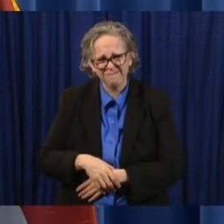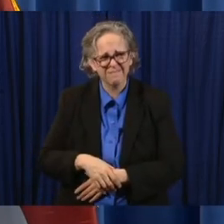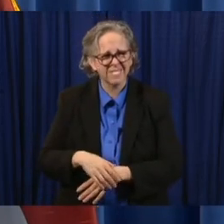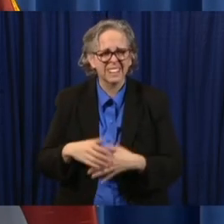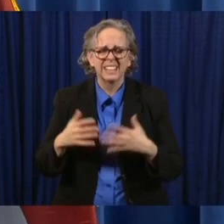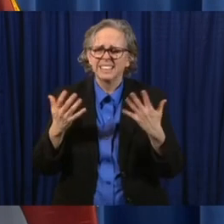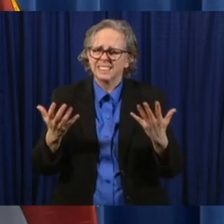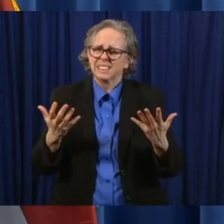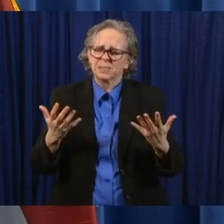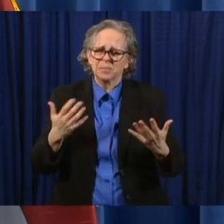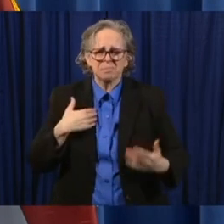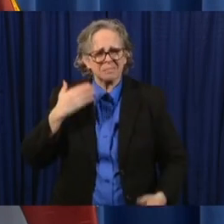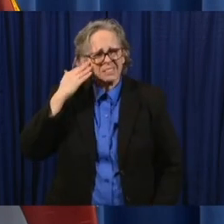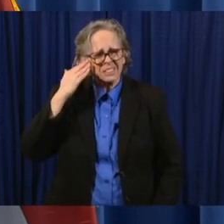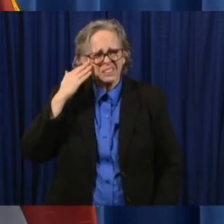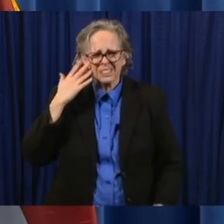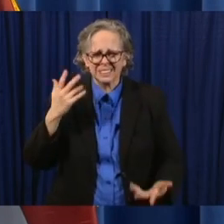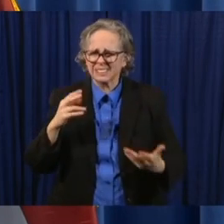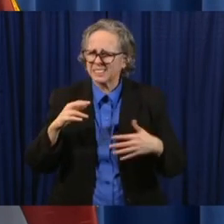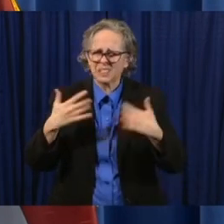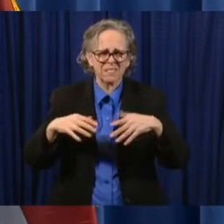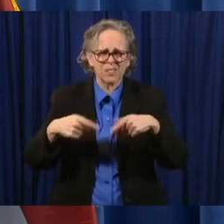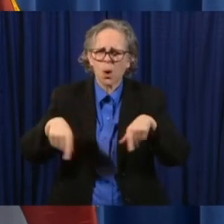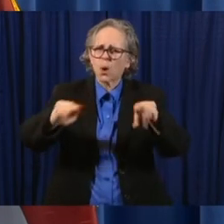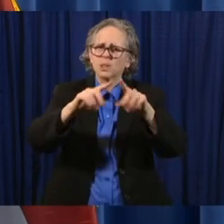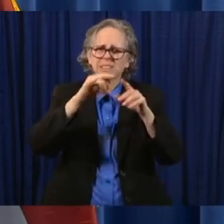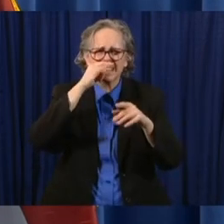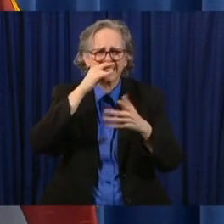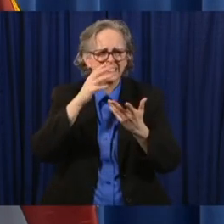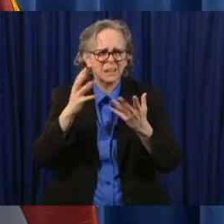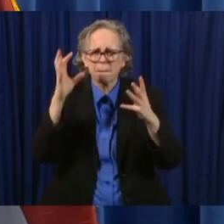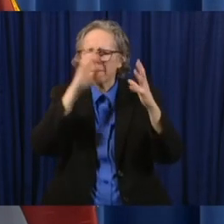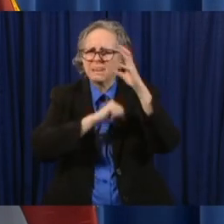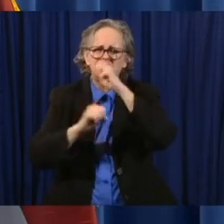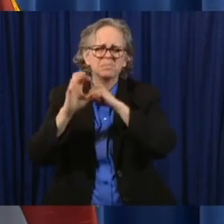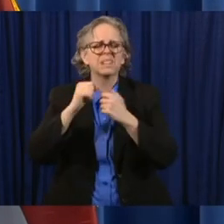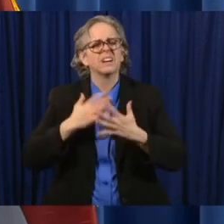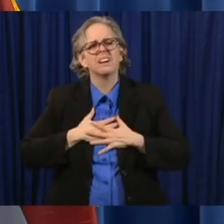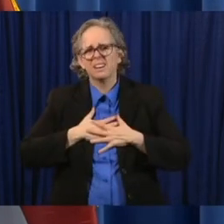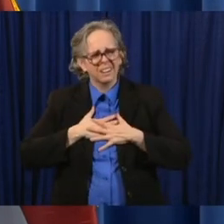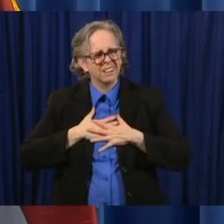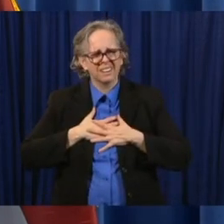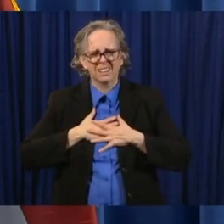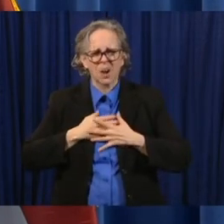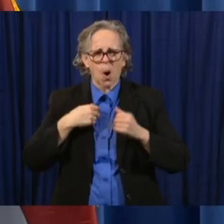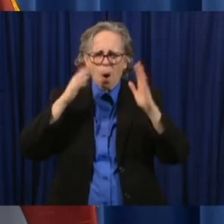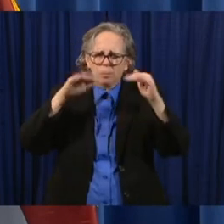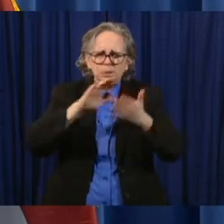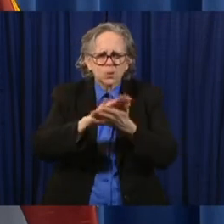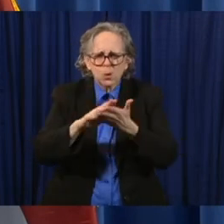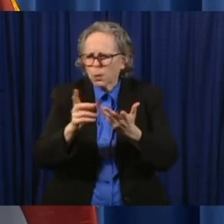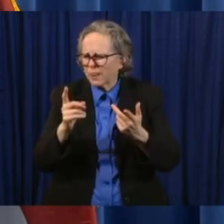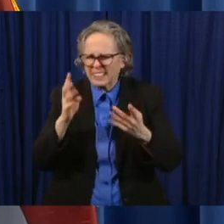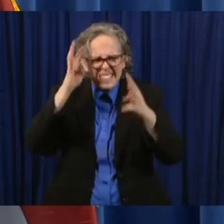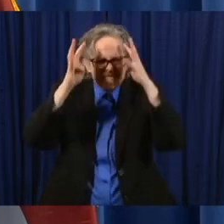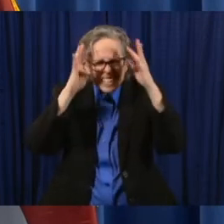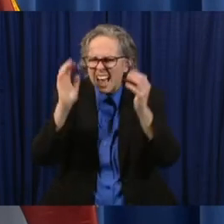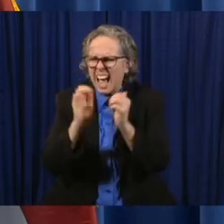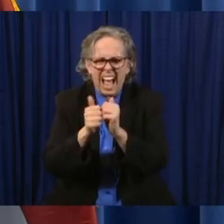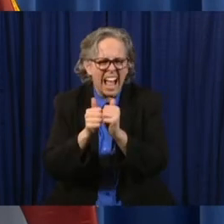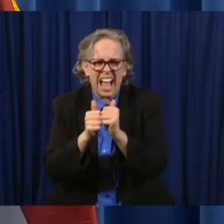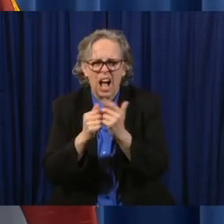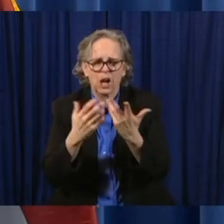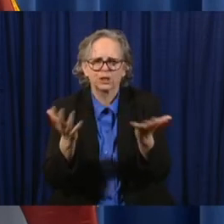is going to mean a lot, and that kids are going to be missing. And I hope schools try to figure out, how to do this, but also